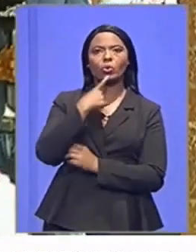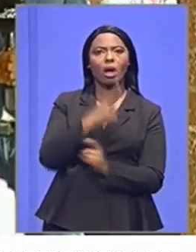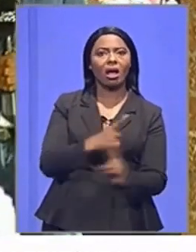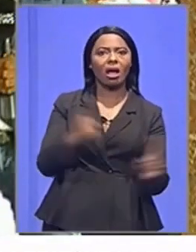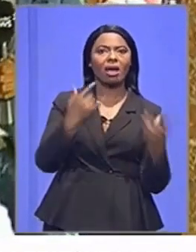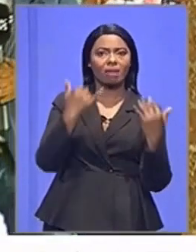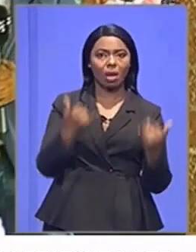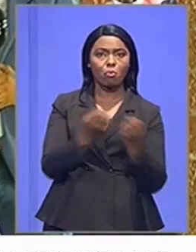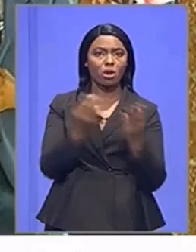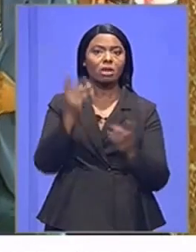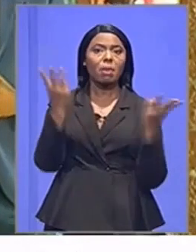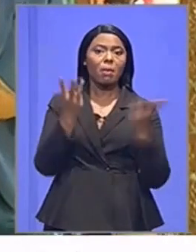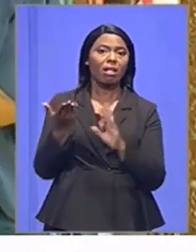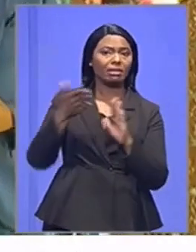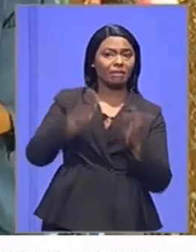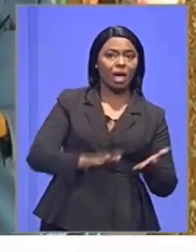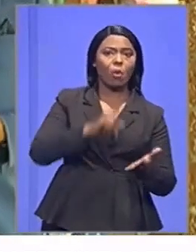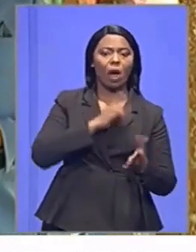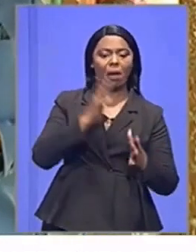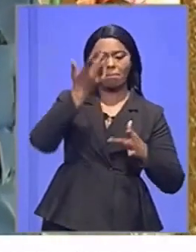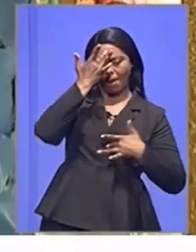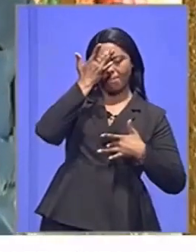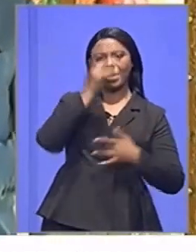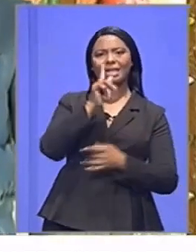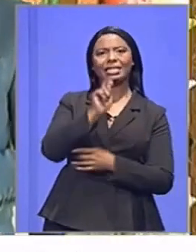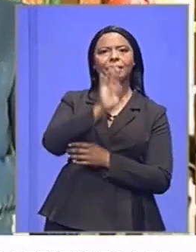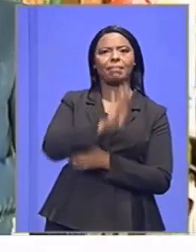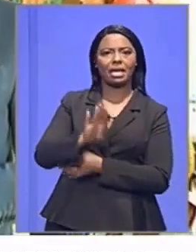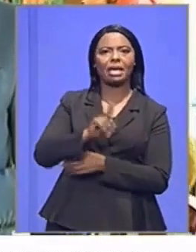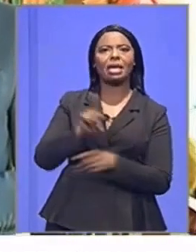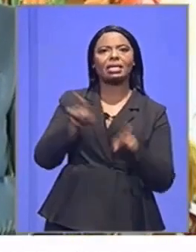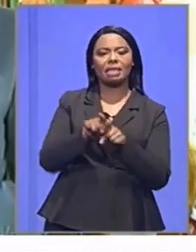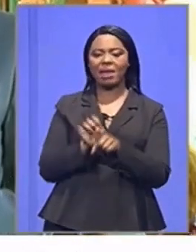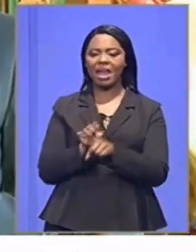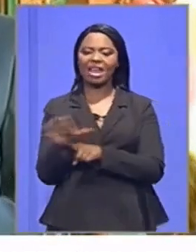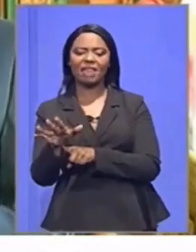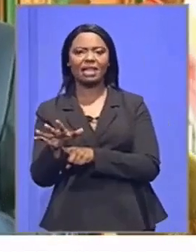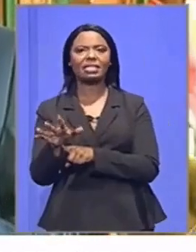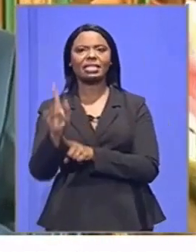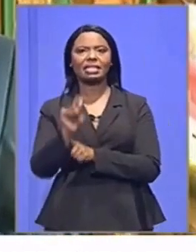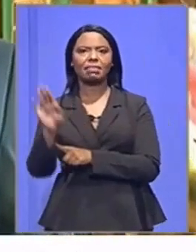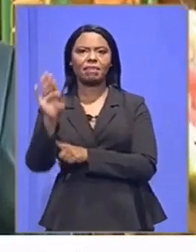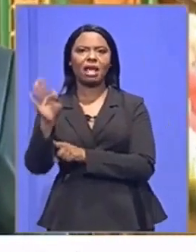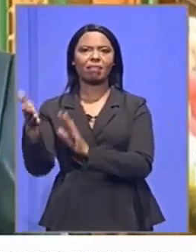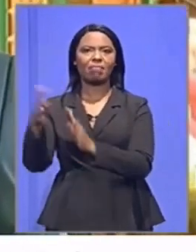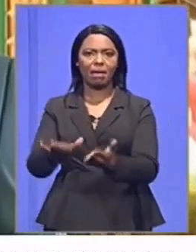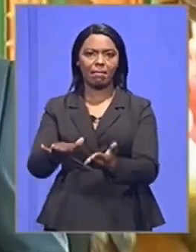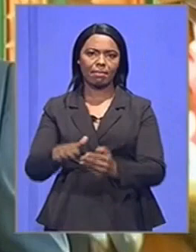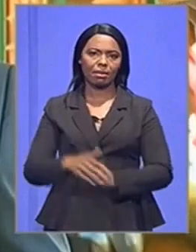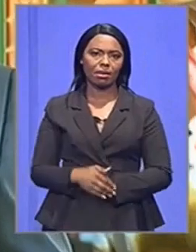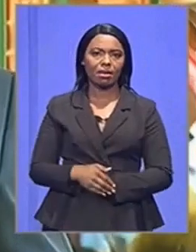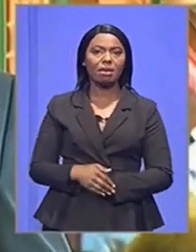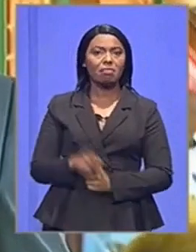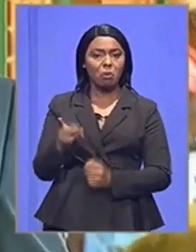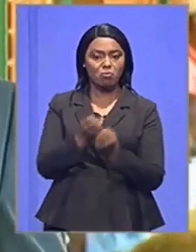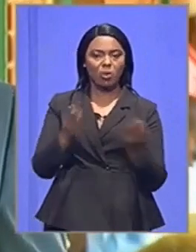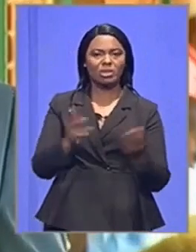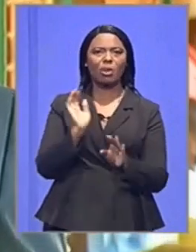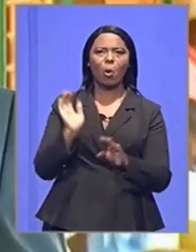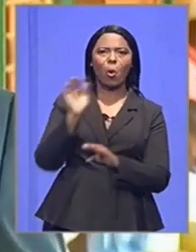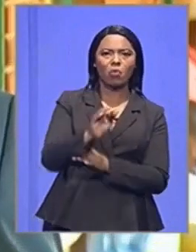batho lefaaseng ka bophara mola bo tšwela pele gape le go swaetša ba bangwe. Go ya ka mokgatlho o bolwetse ba mafahla bo tšwela pele go bolaya batho ba go